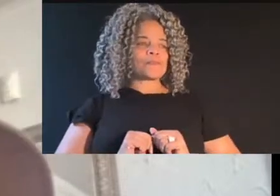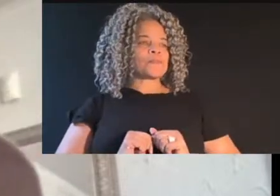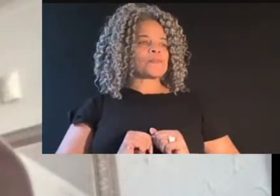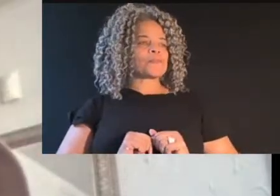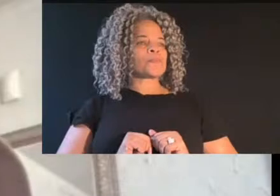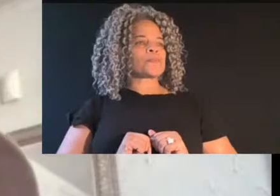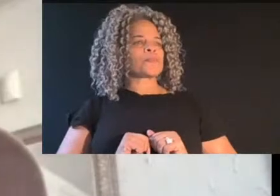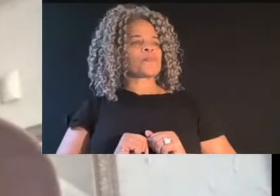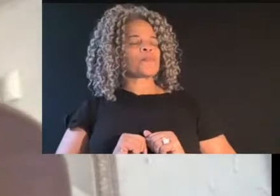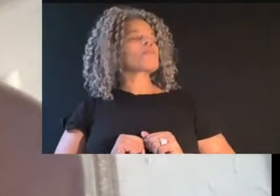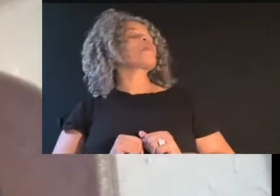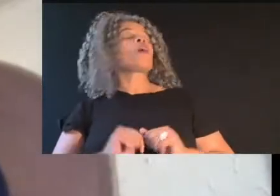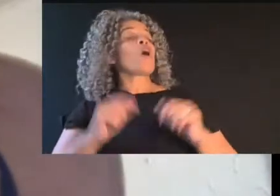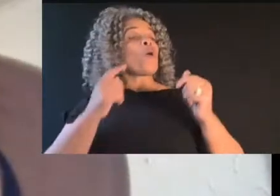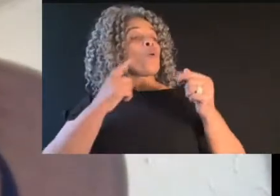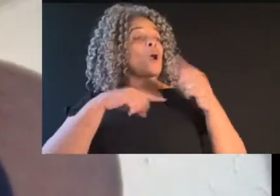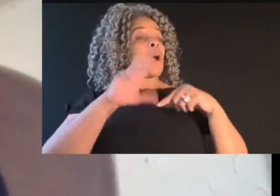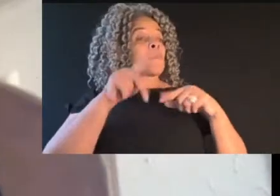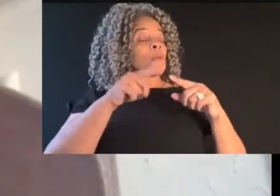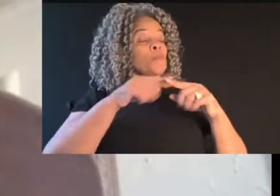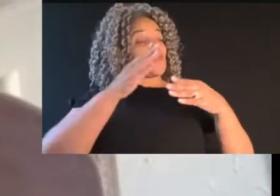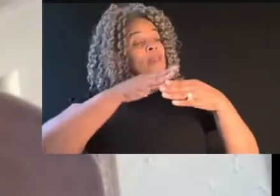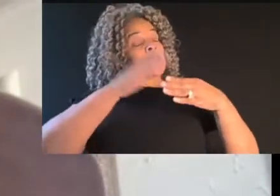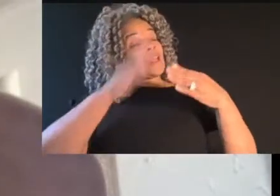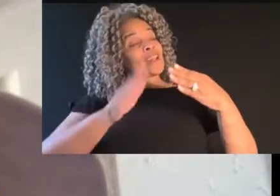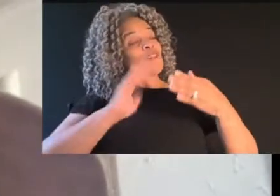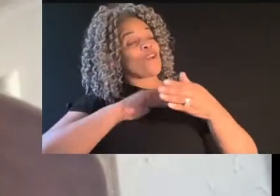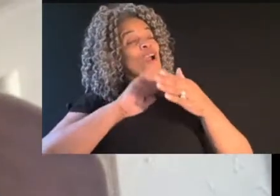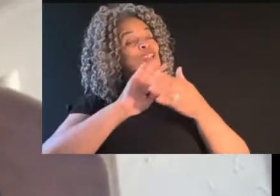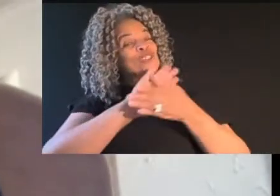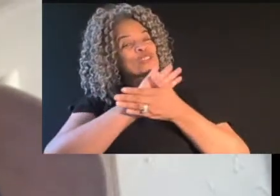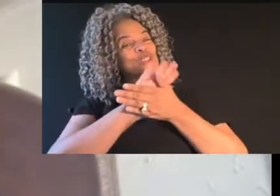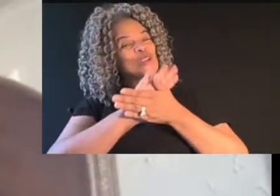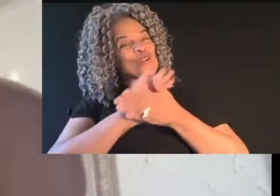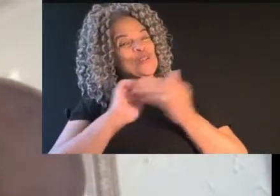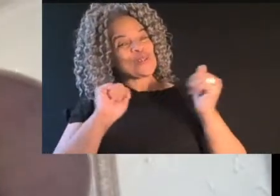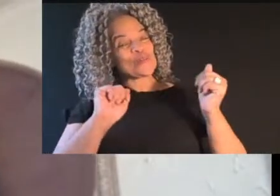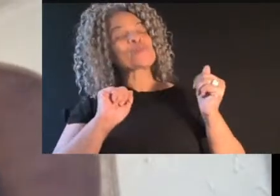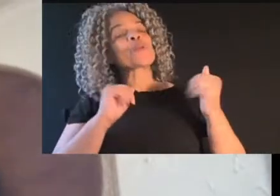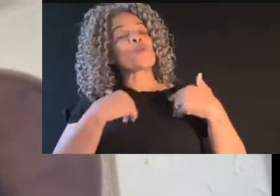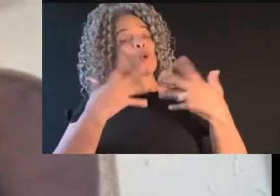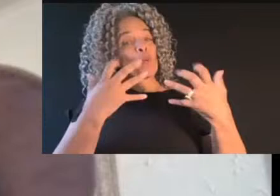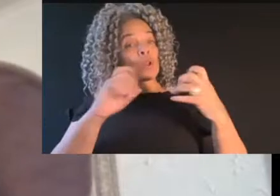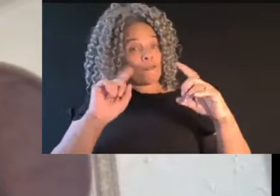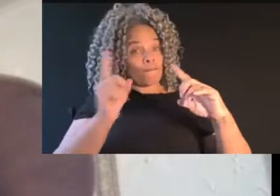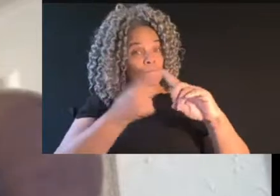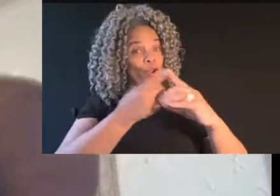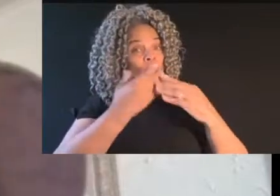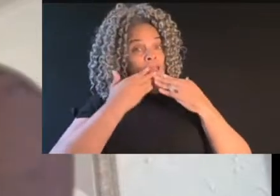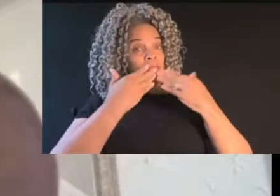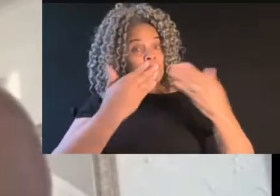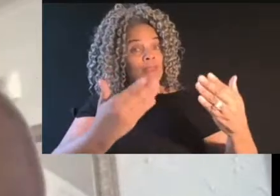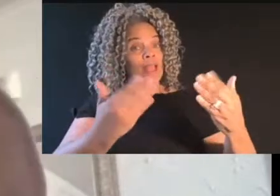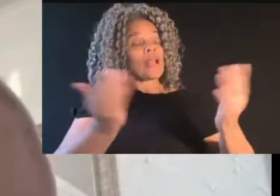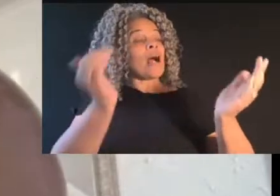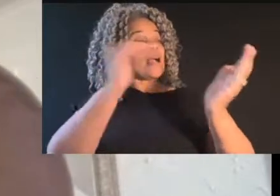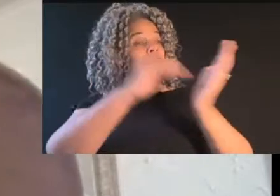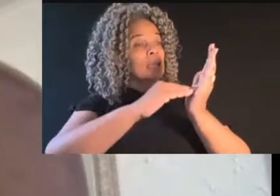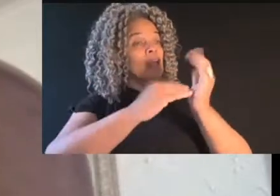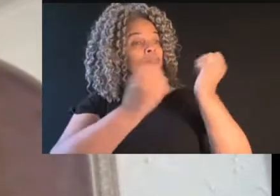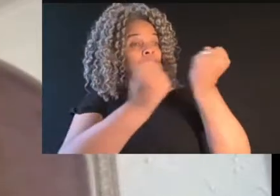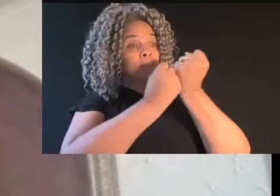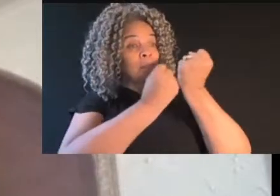are coming up to the end of our show. We want to first thank again the